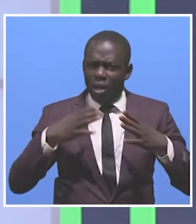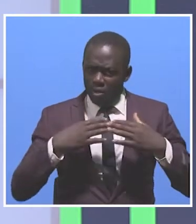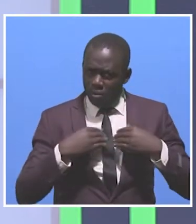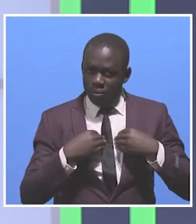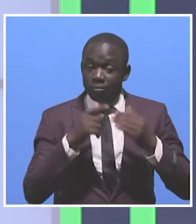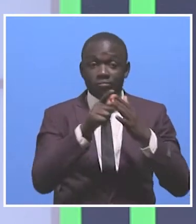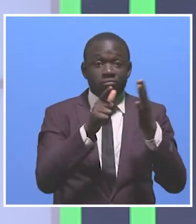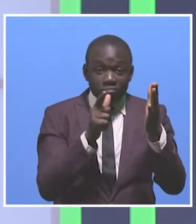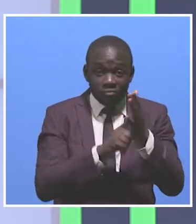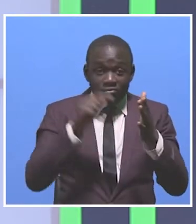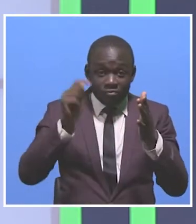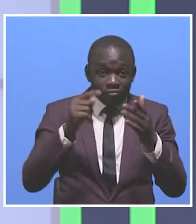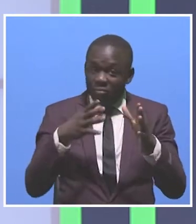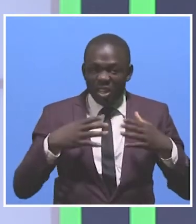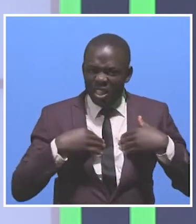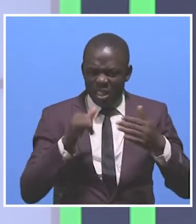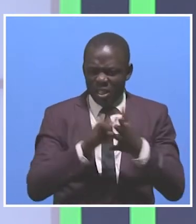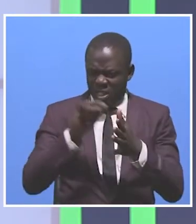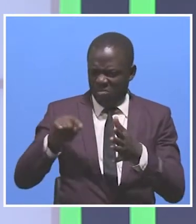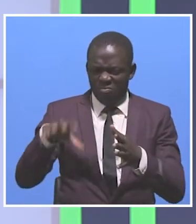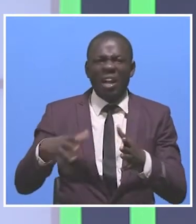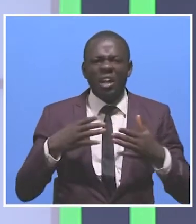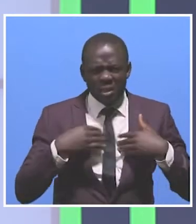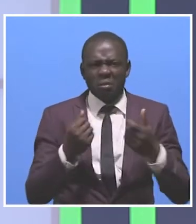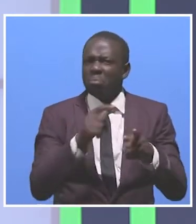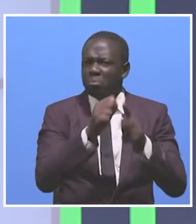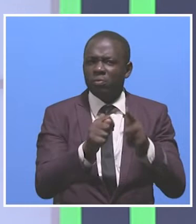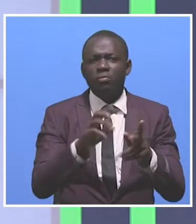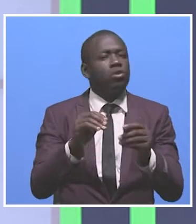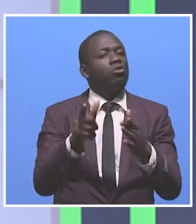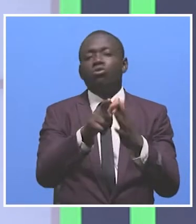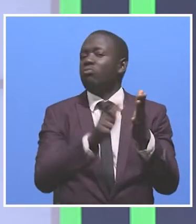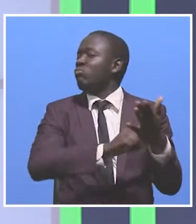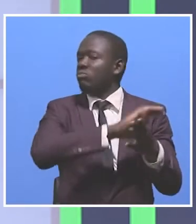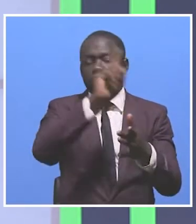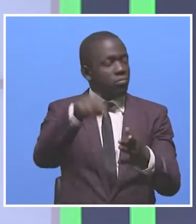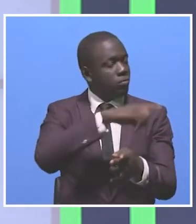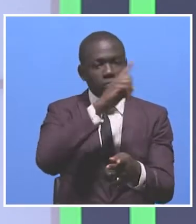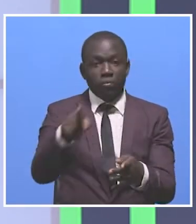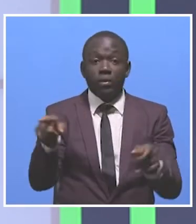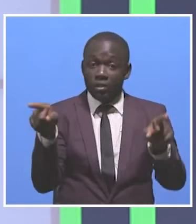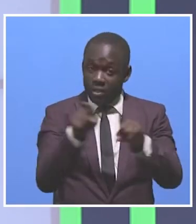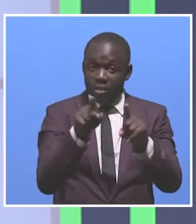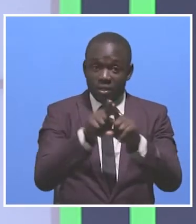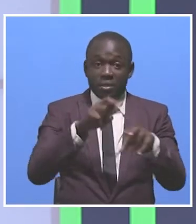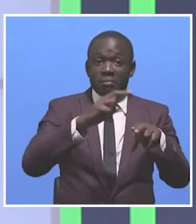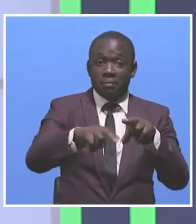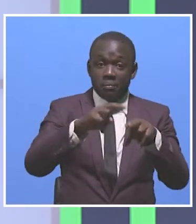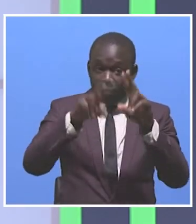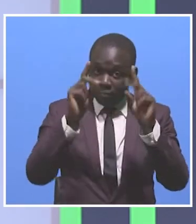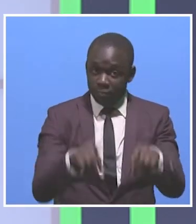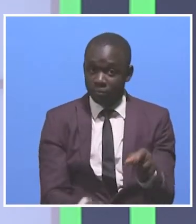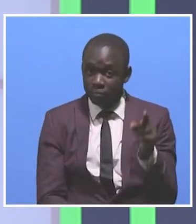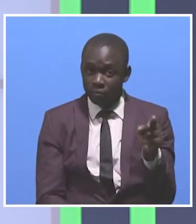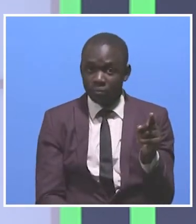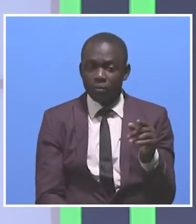law doesn't accept that the child accepted. Okay, just like a mentally disturbed person.